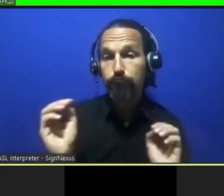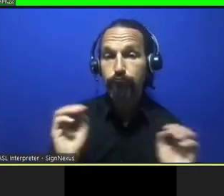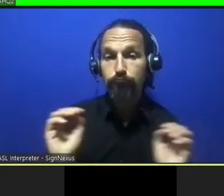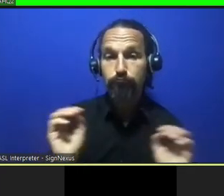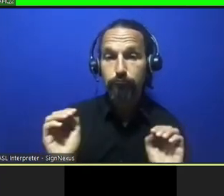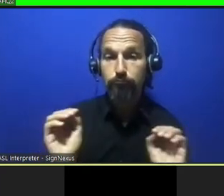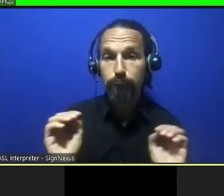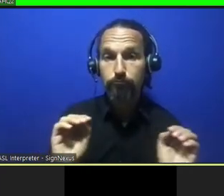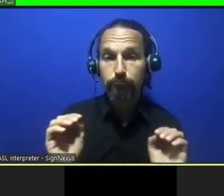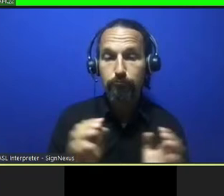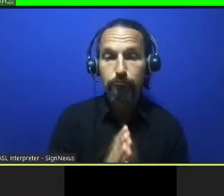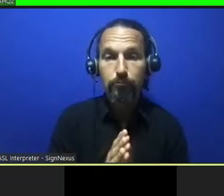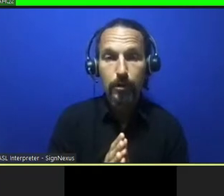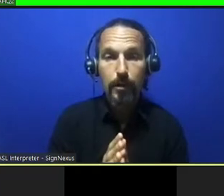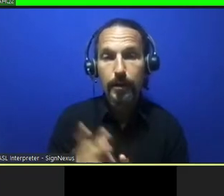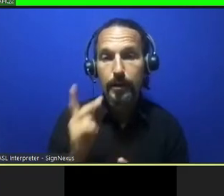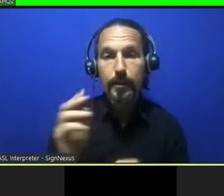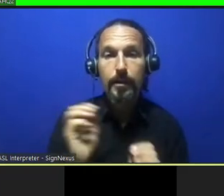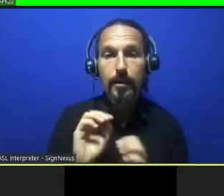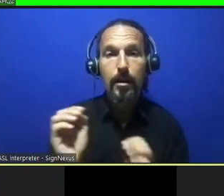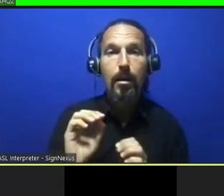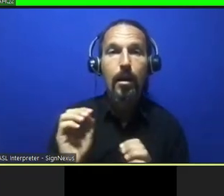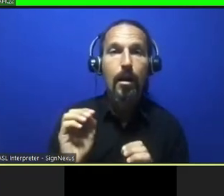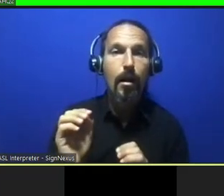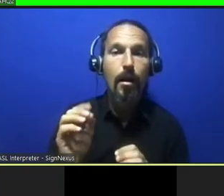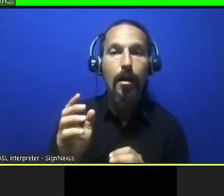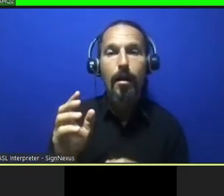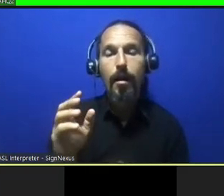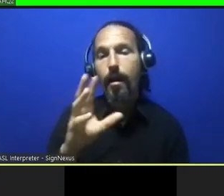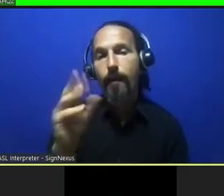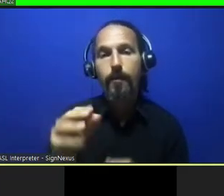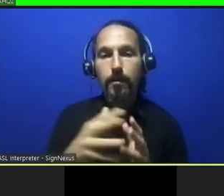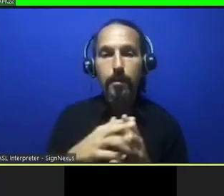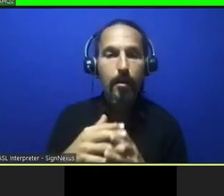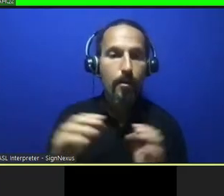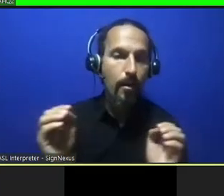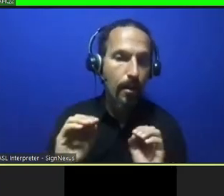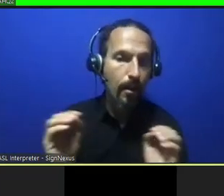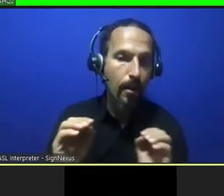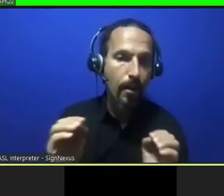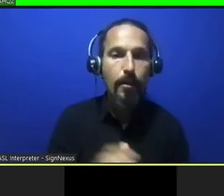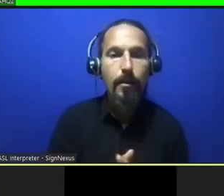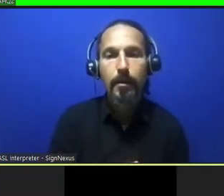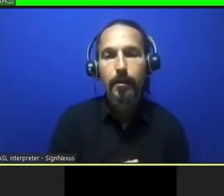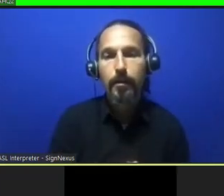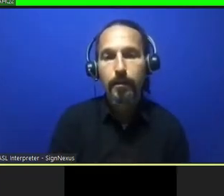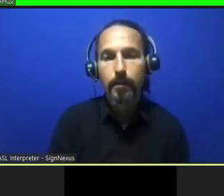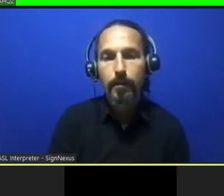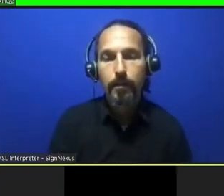know i freaking him on the panel maybe the i don't